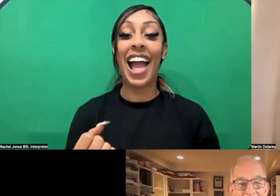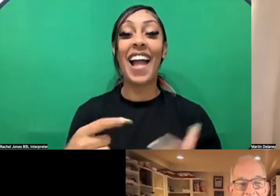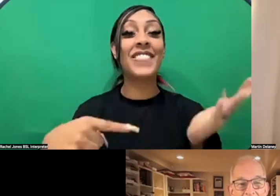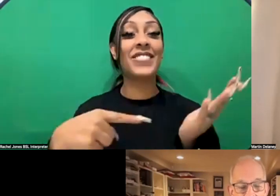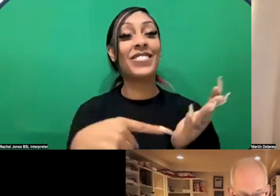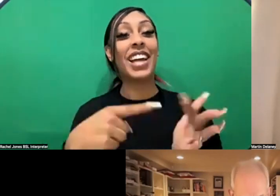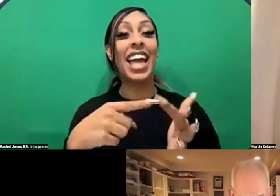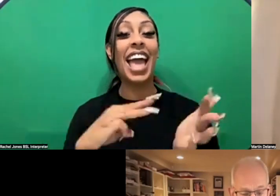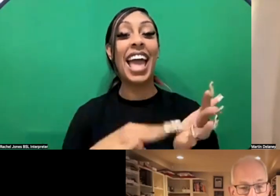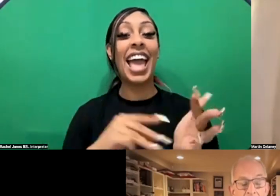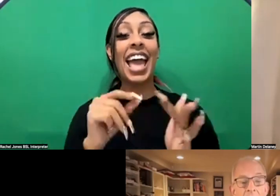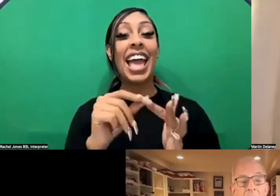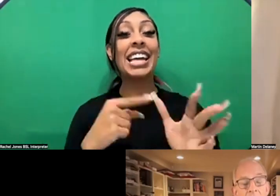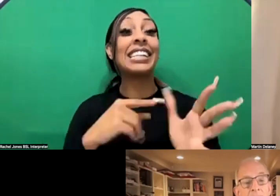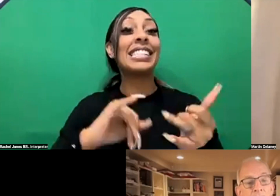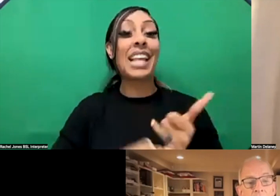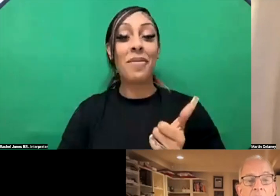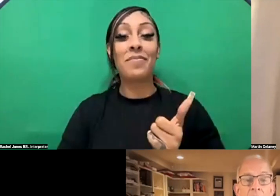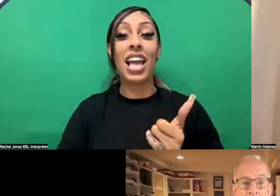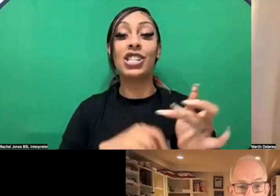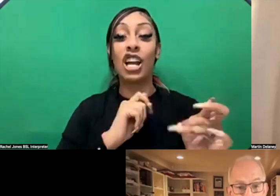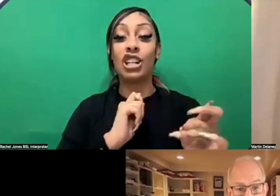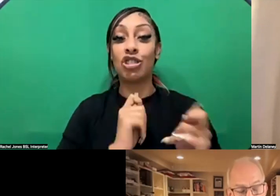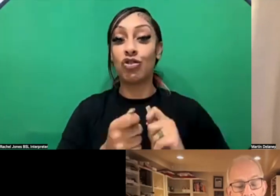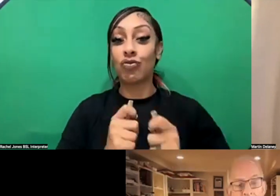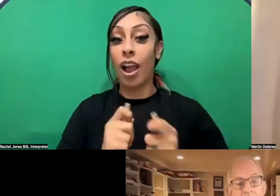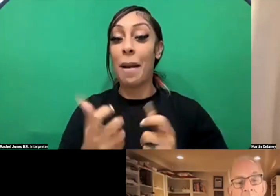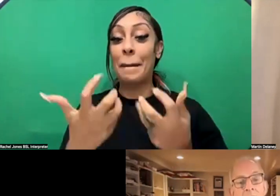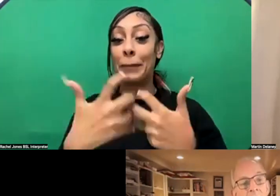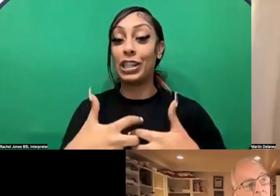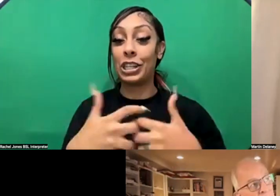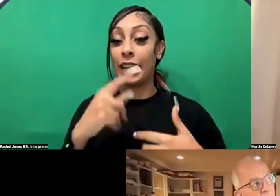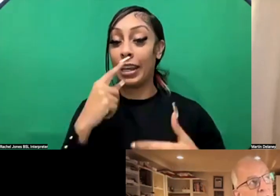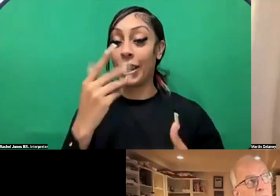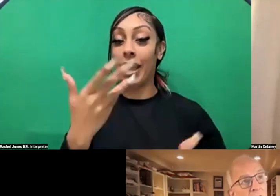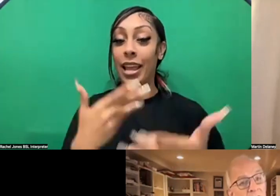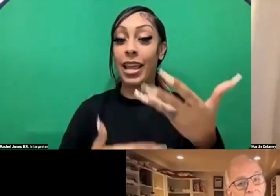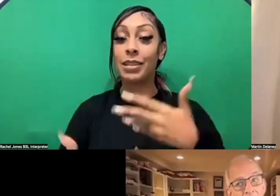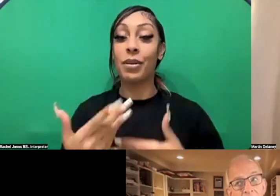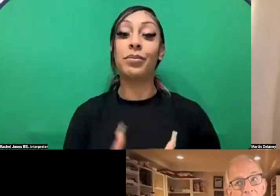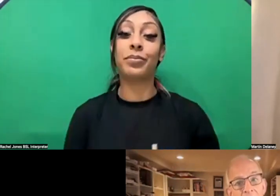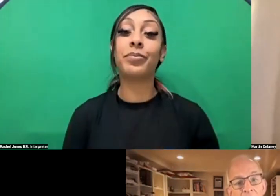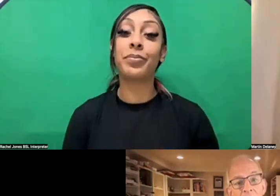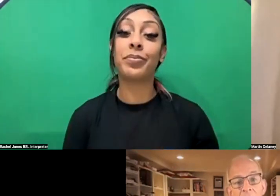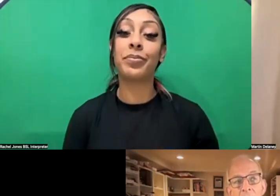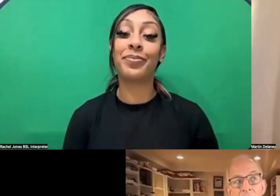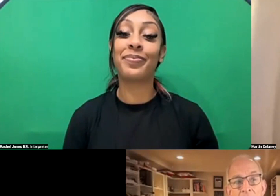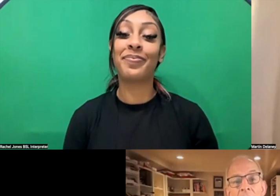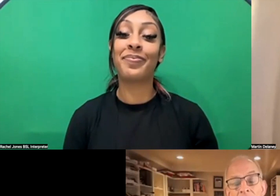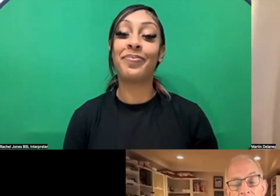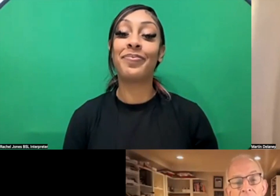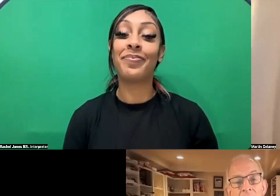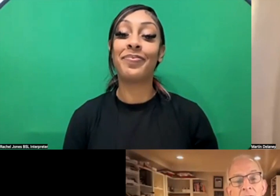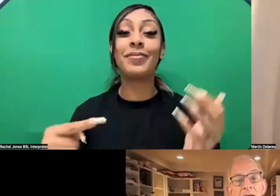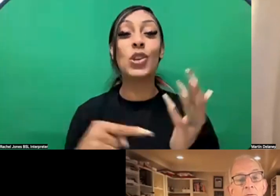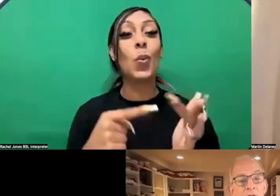your next landmark. Could you tell us something about that? Tempest was released, I think, in